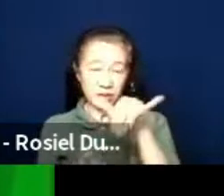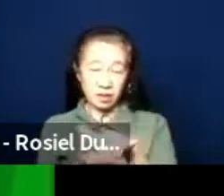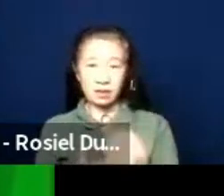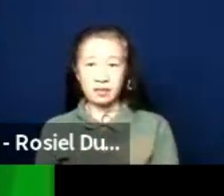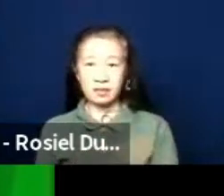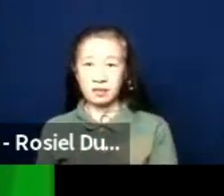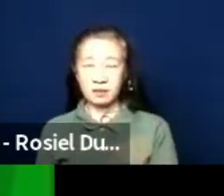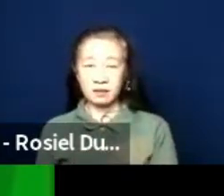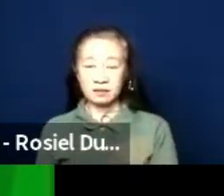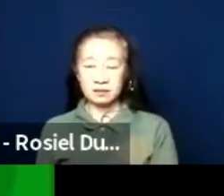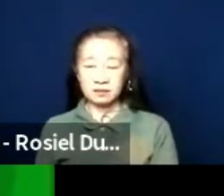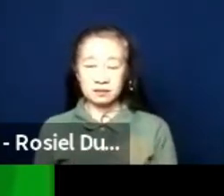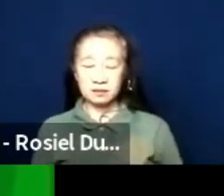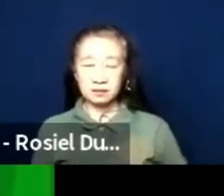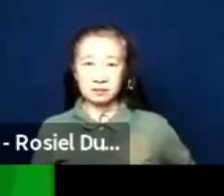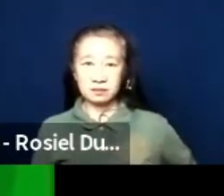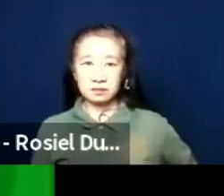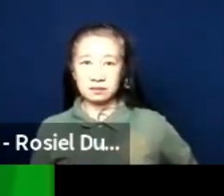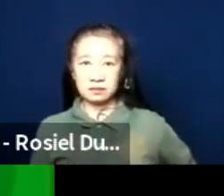next. All right.